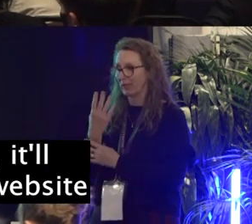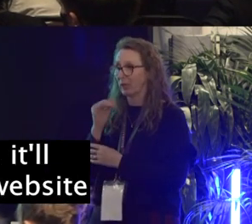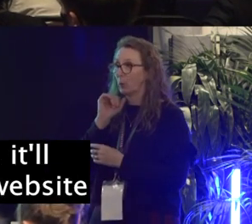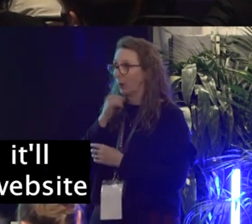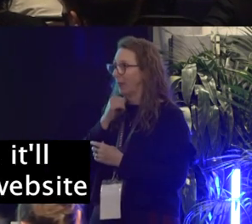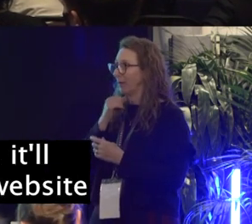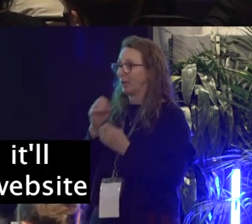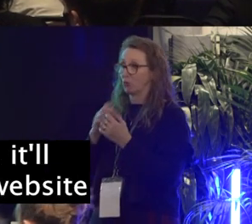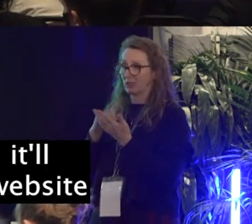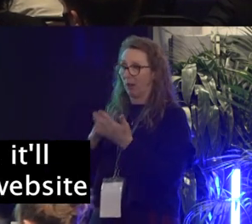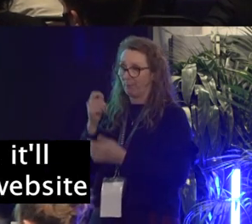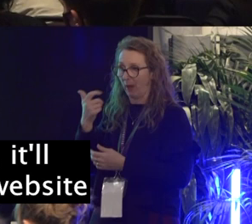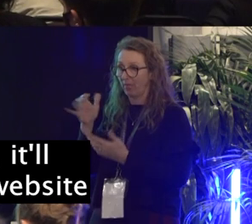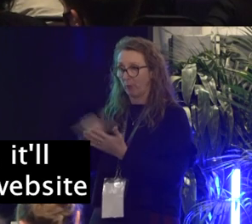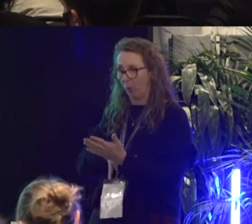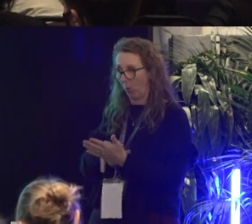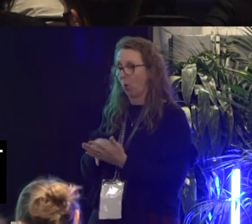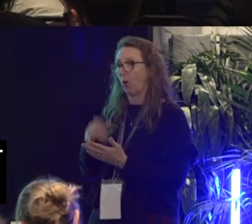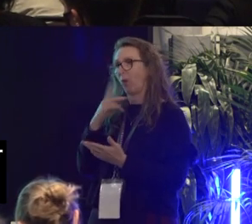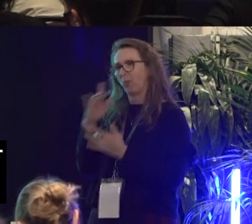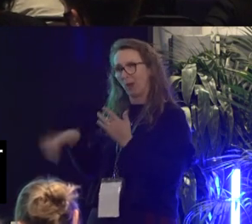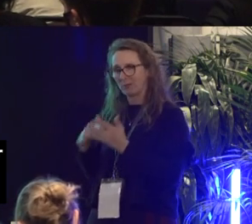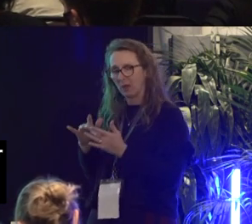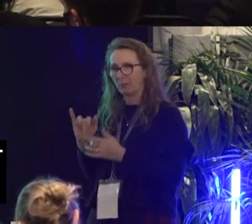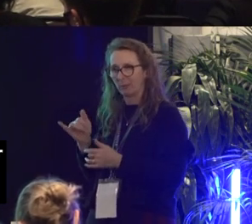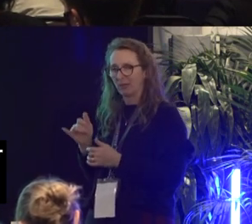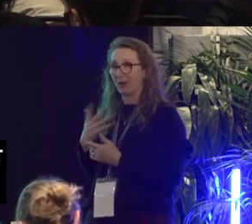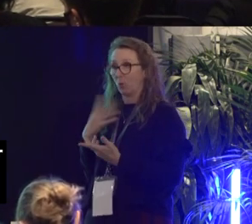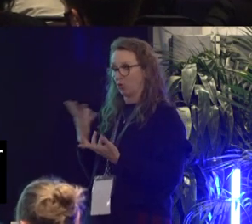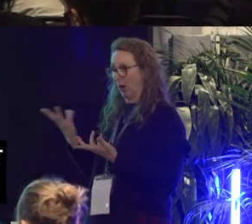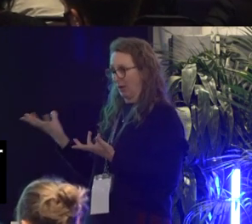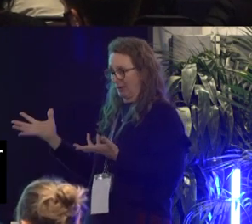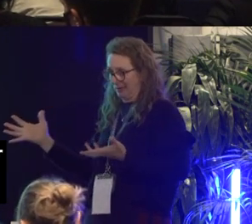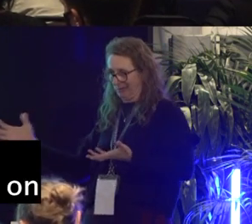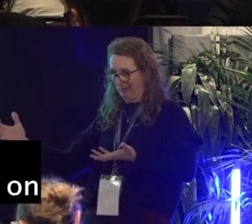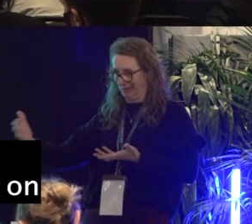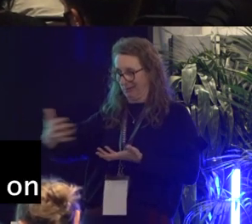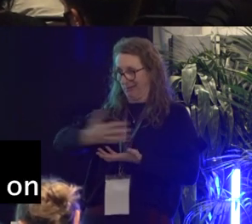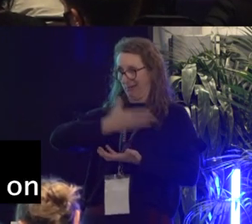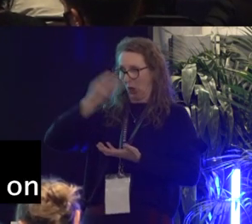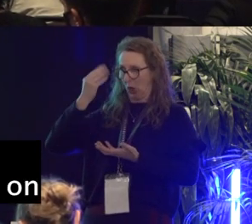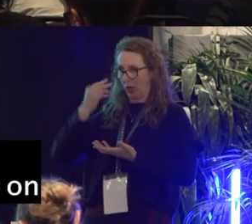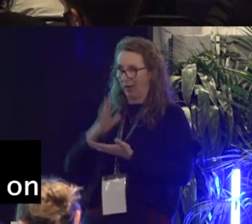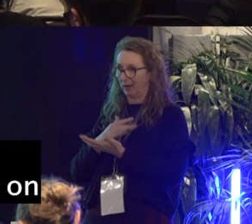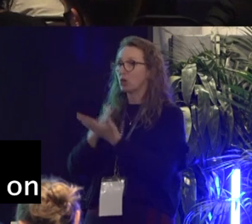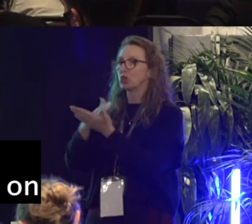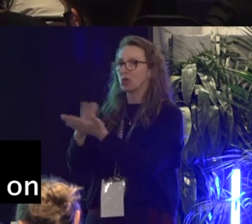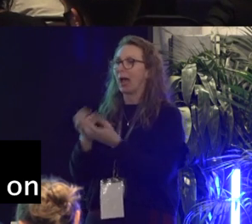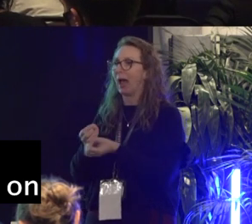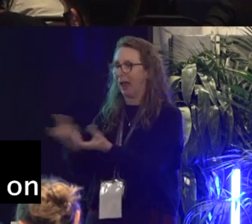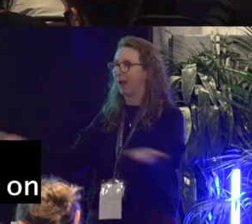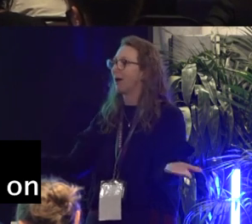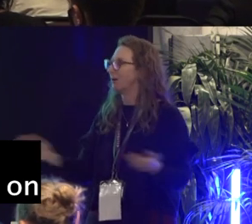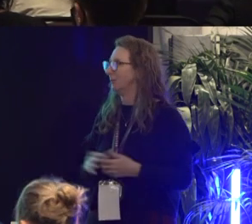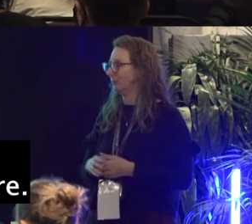Creative R&D report. It'll be public facing, be on our website, and it'll try and pull together all the learning that we have that we can share with you that will help us